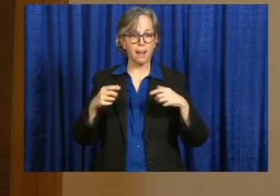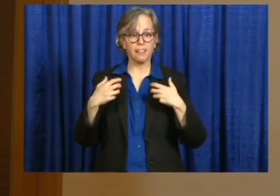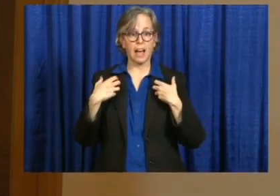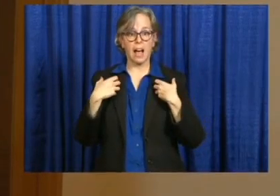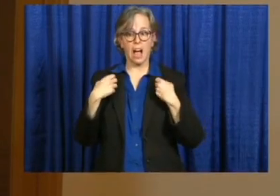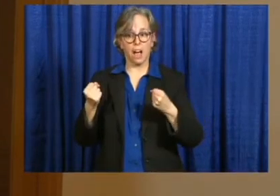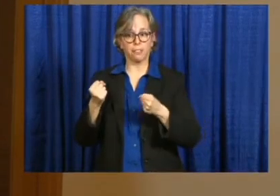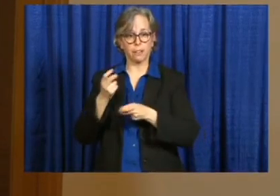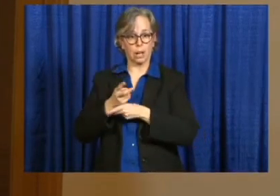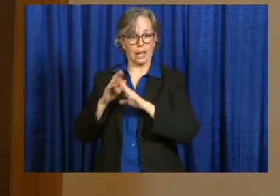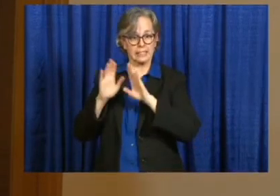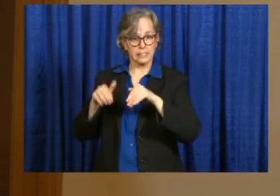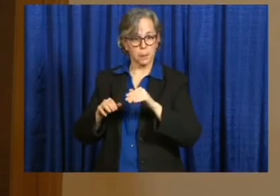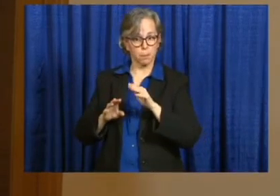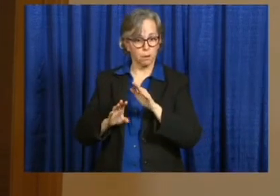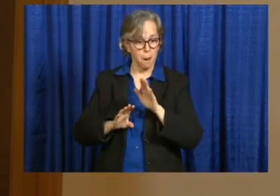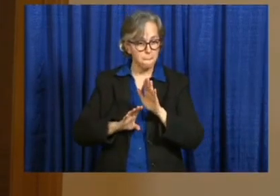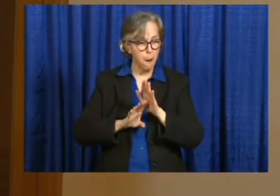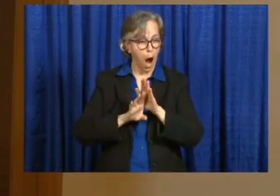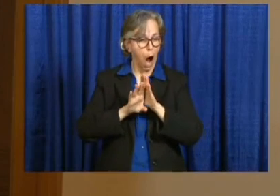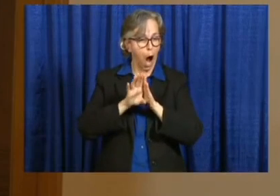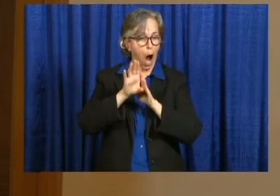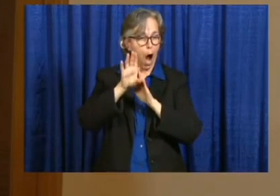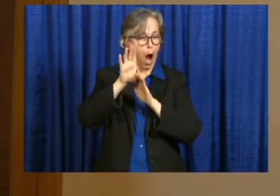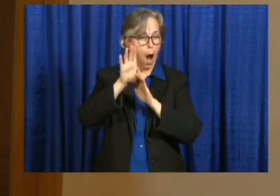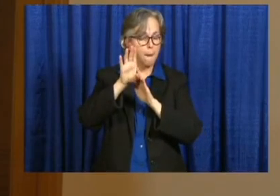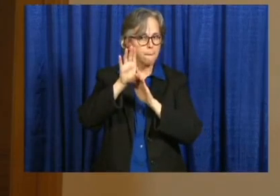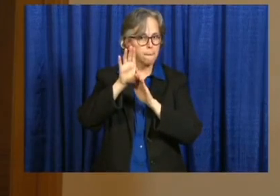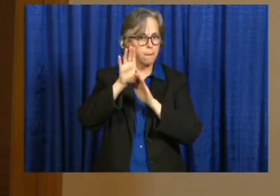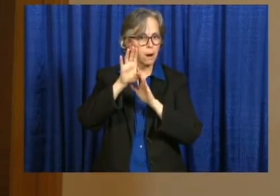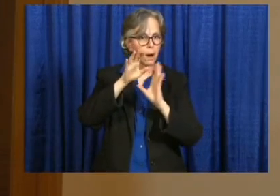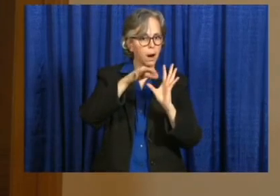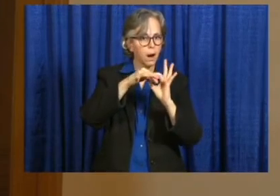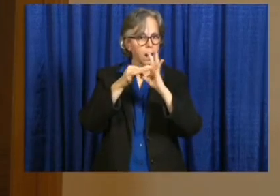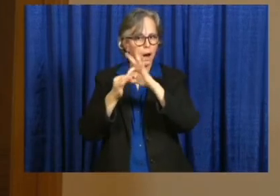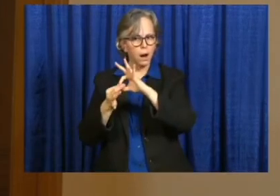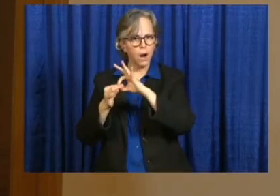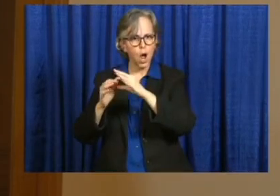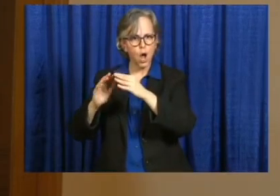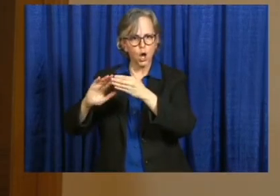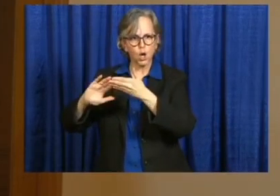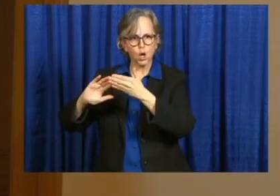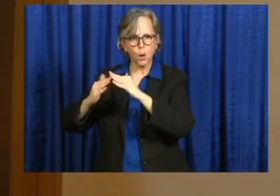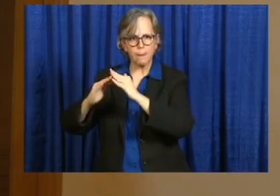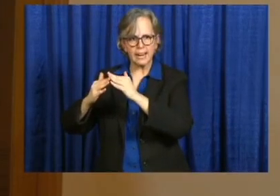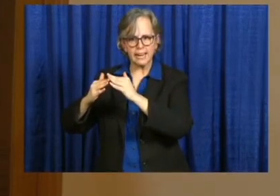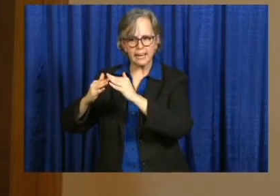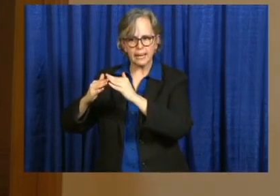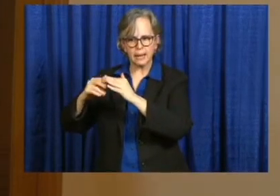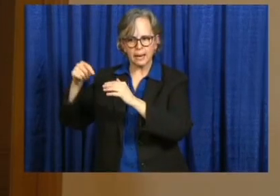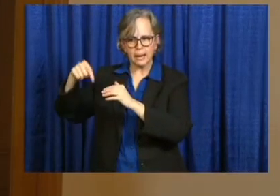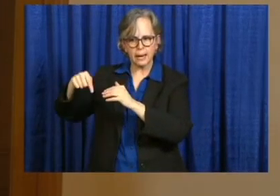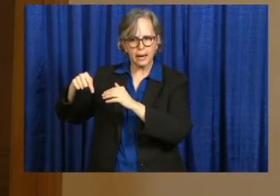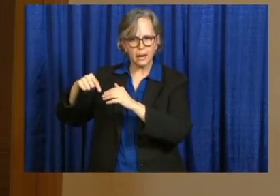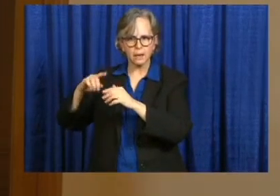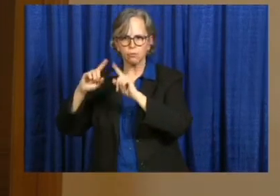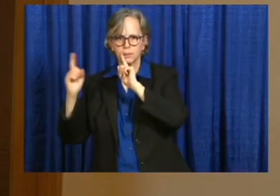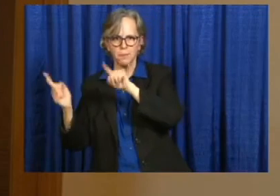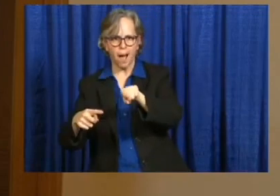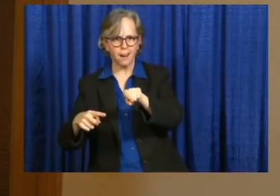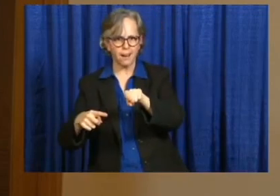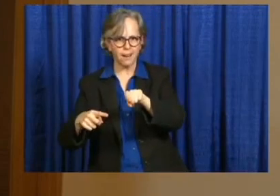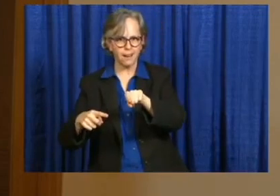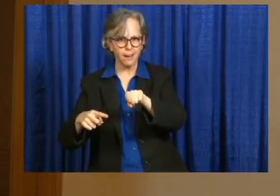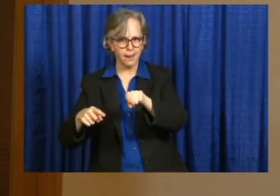come about our community-based response, about the 80% of us in the outpatient area, and how we are gonna, once